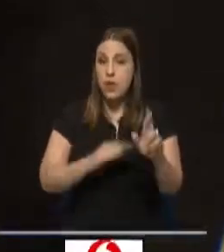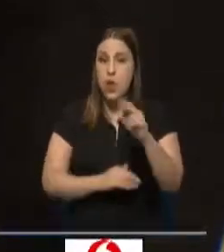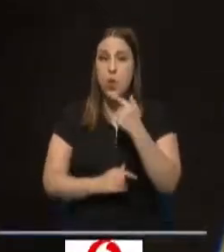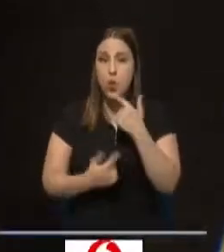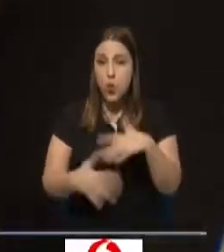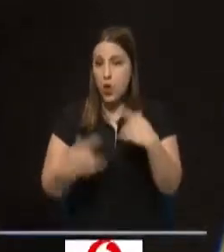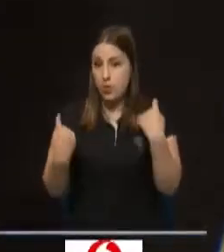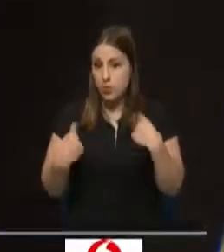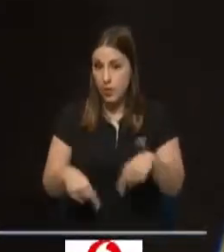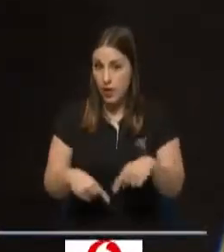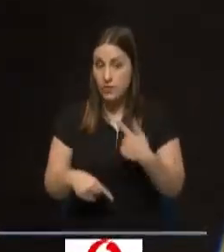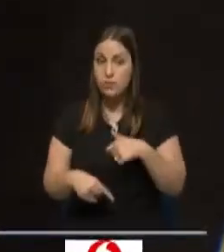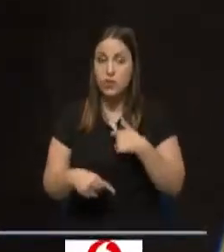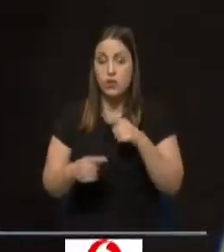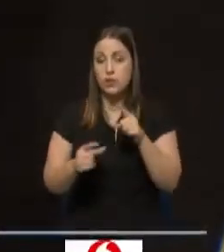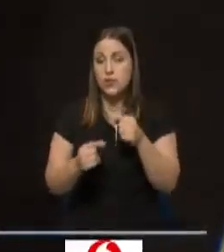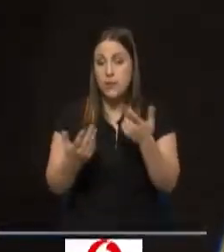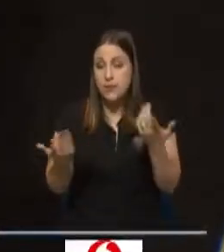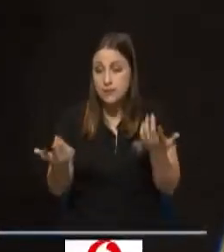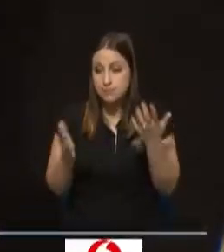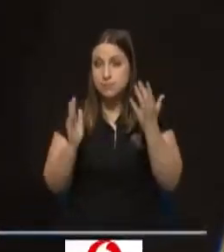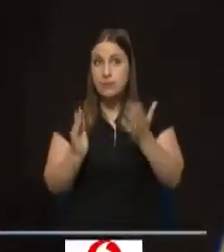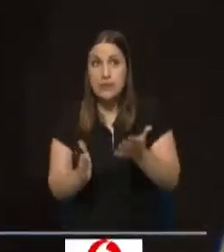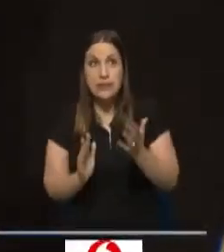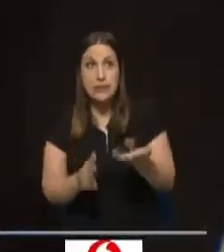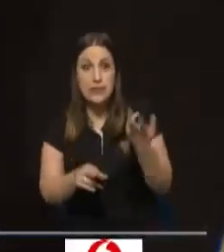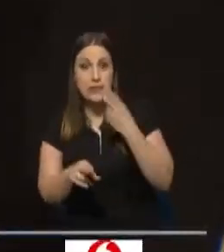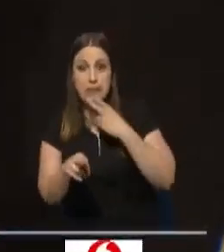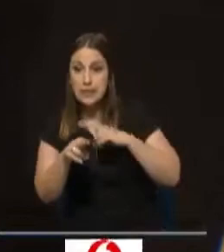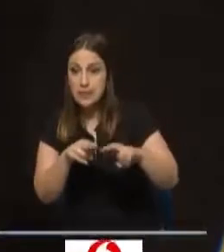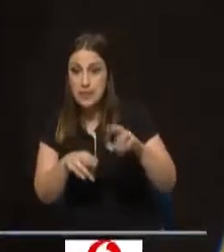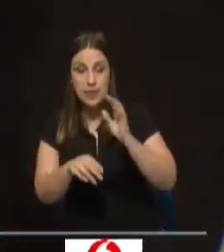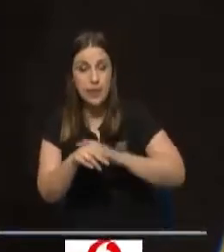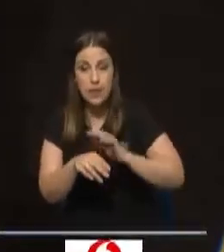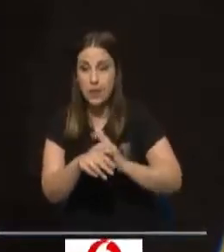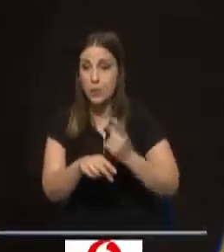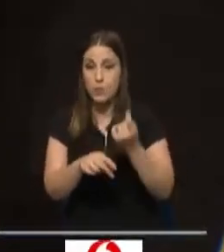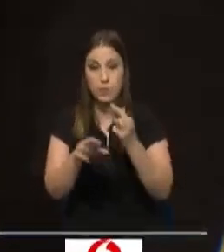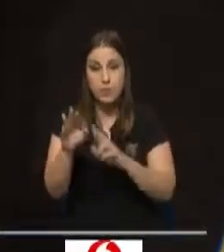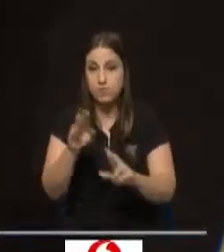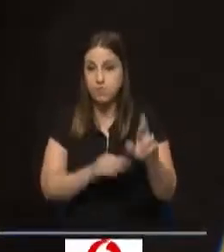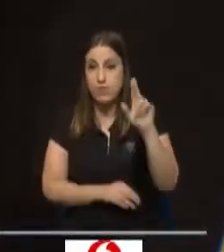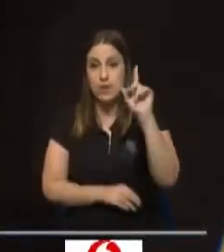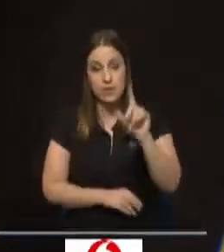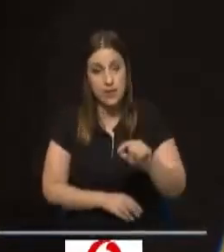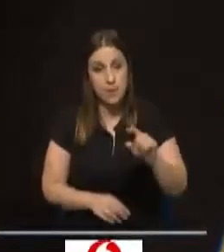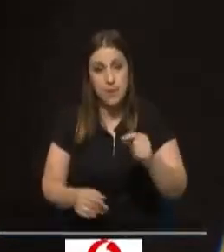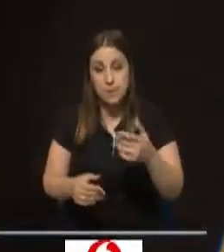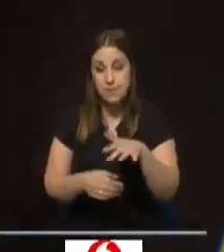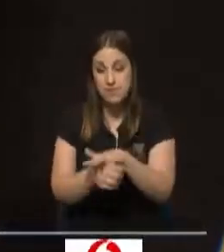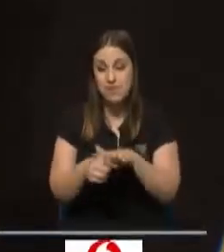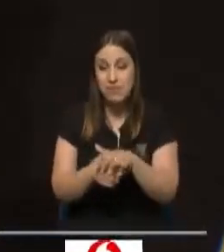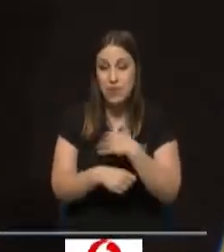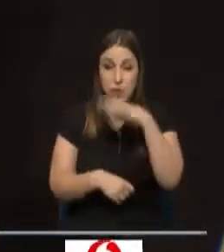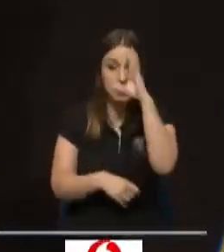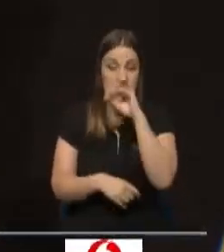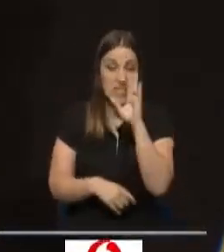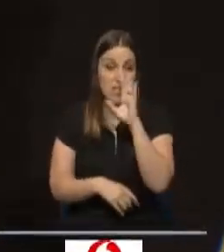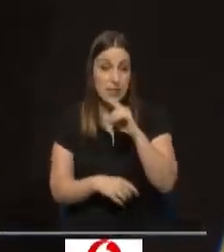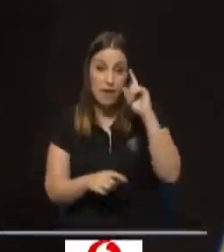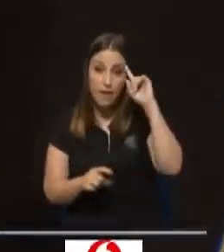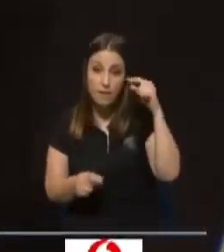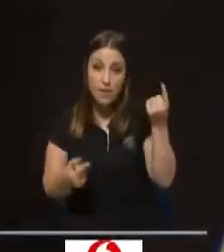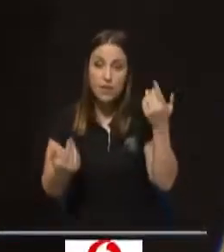to inflation. And we're much exposed to the rising prices of electricity. So as an